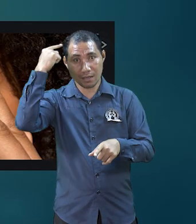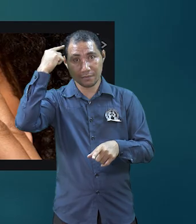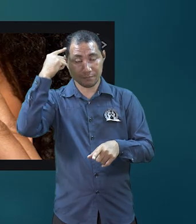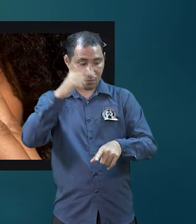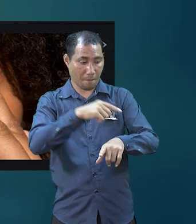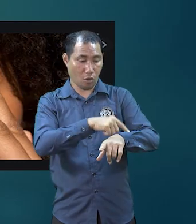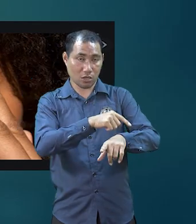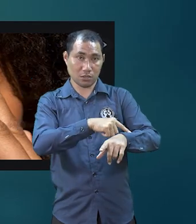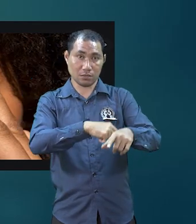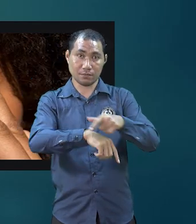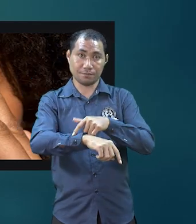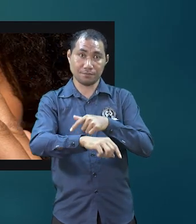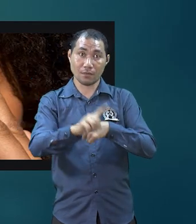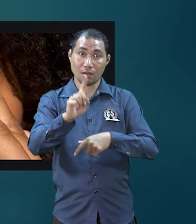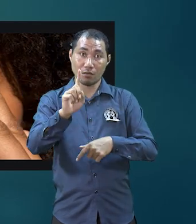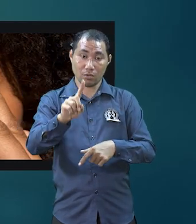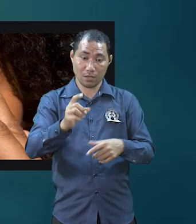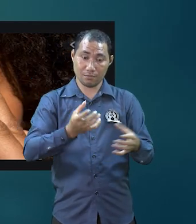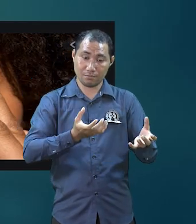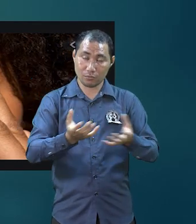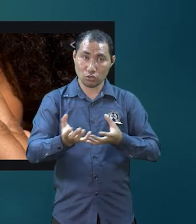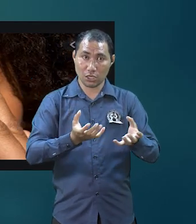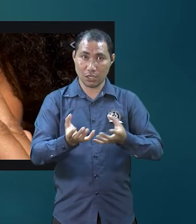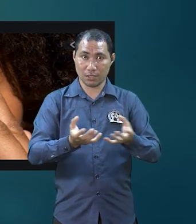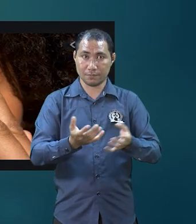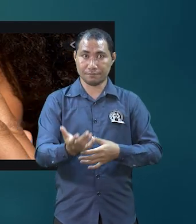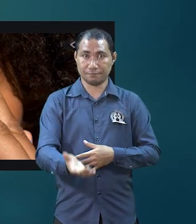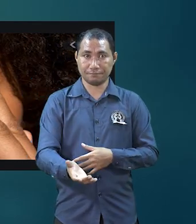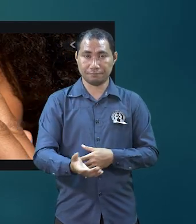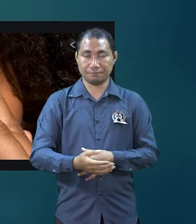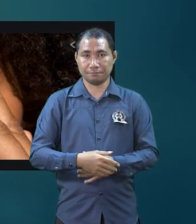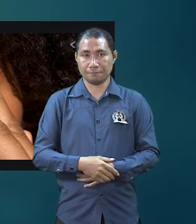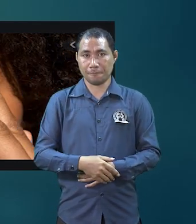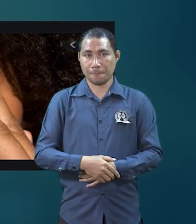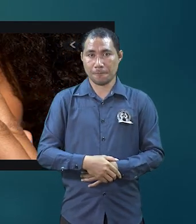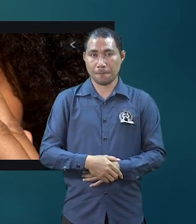skin during food preparation.